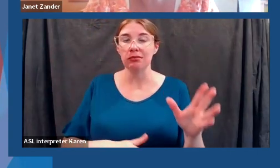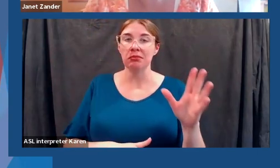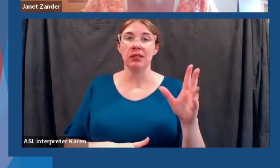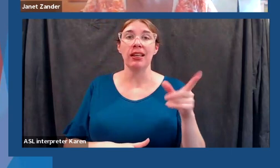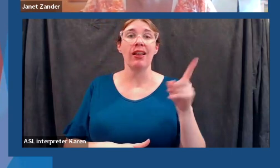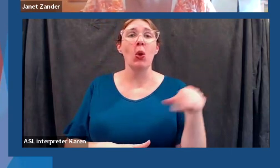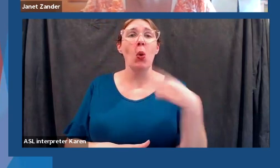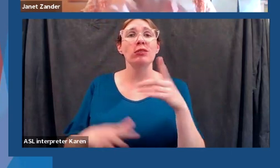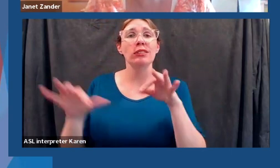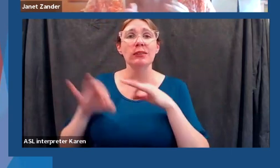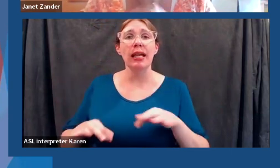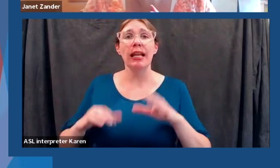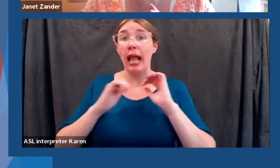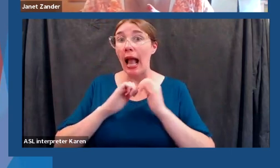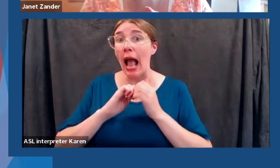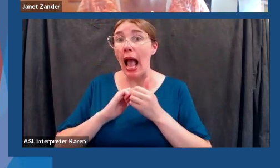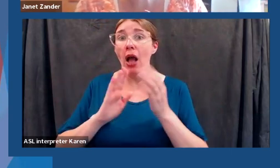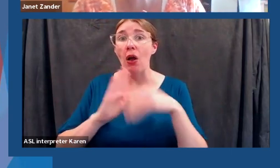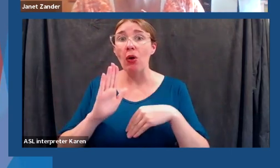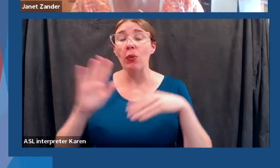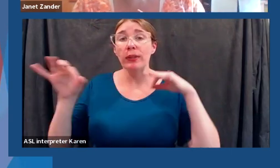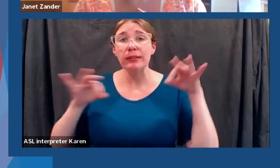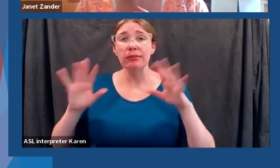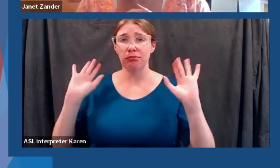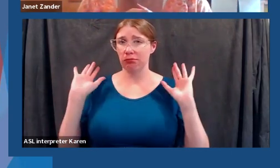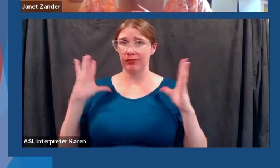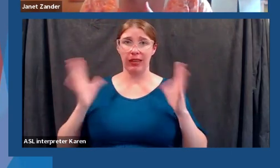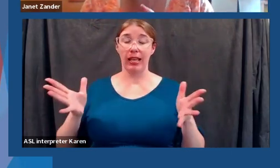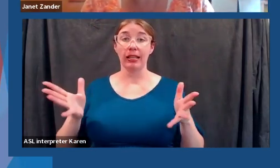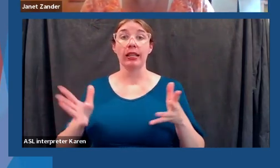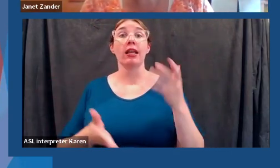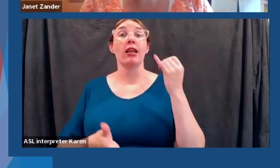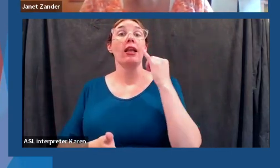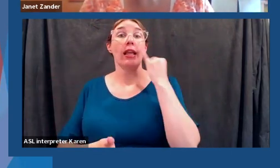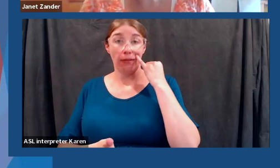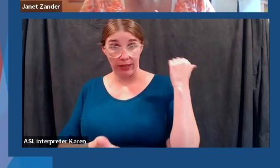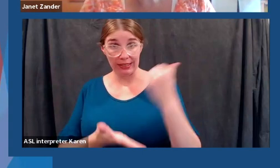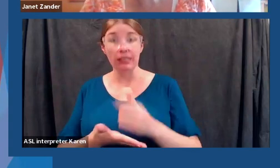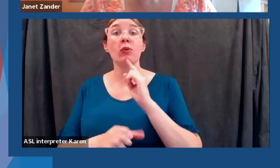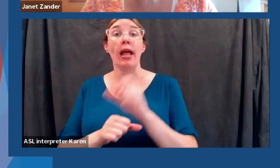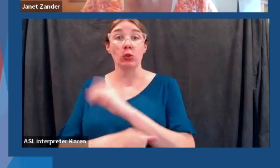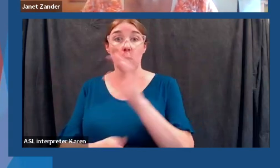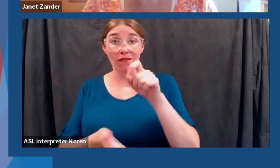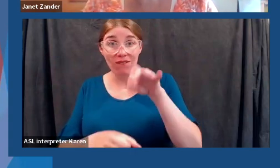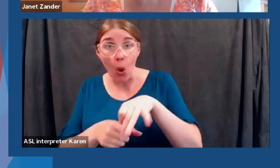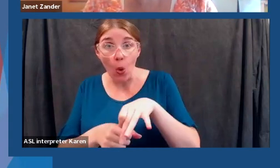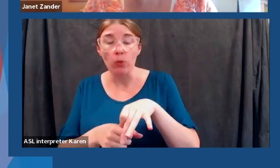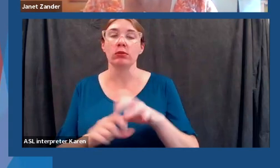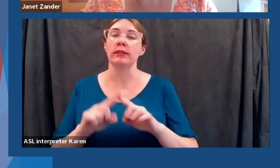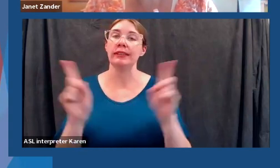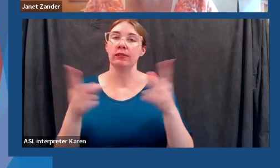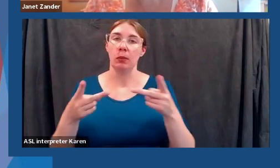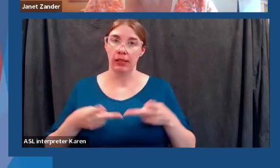physically assist with the actual voting process. If they are an assistant, there is a place on the ballot,